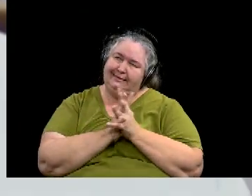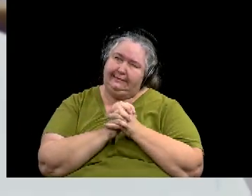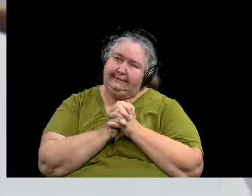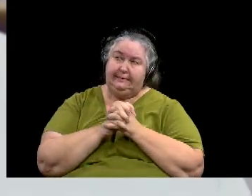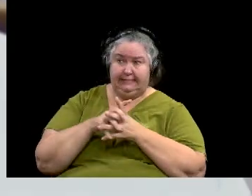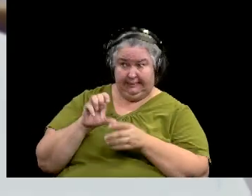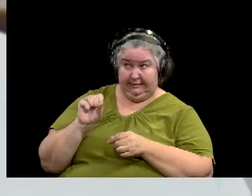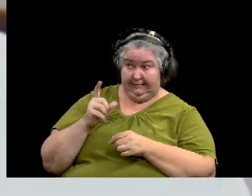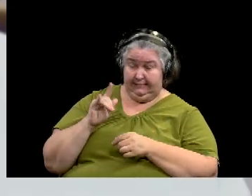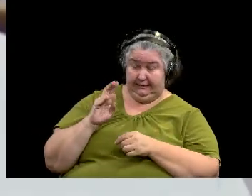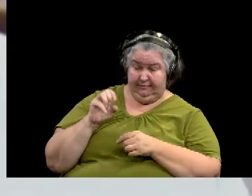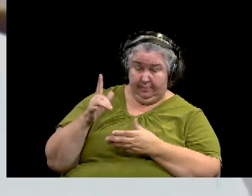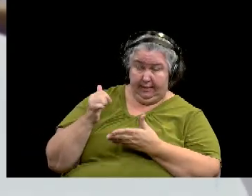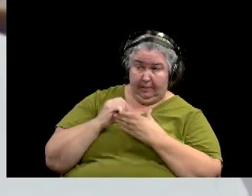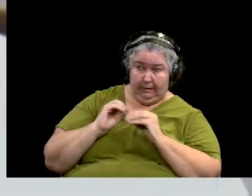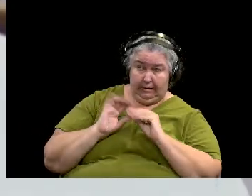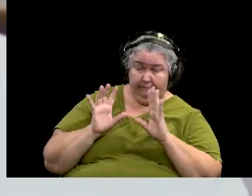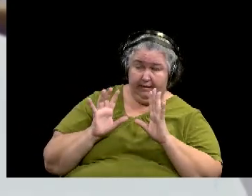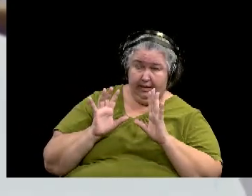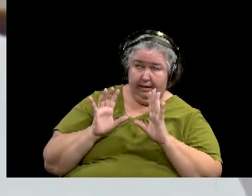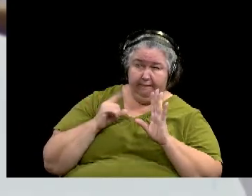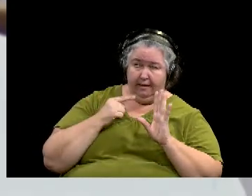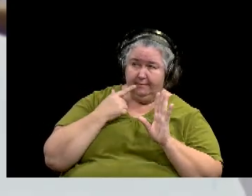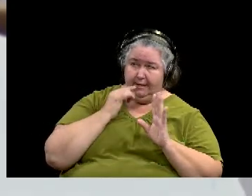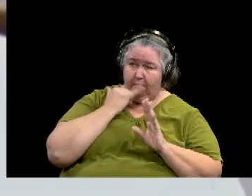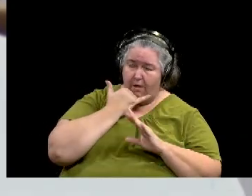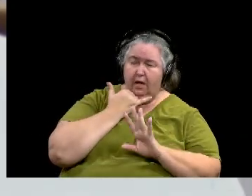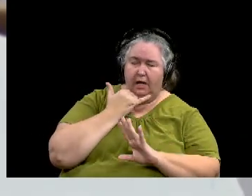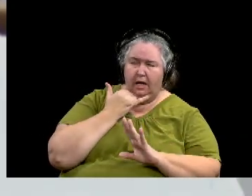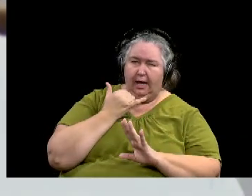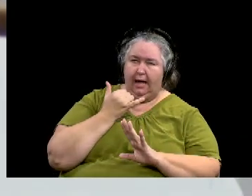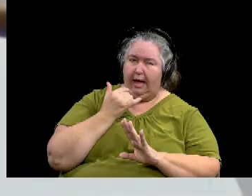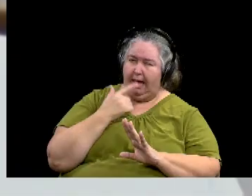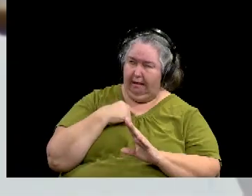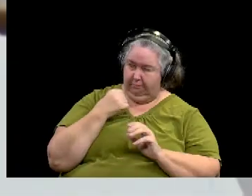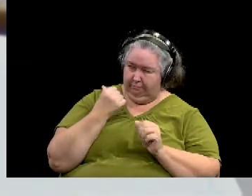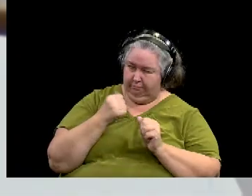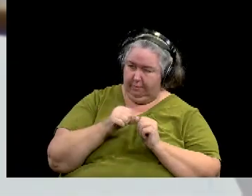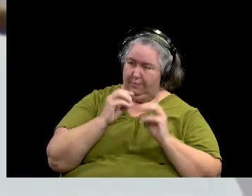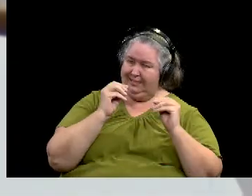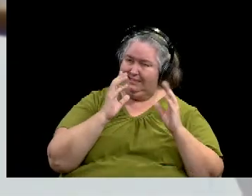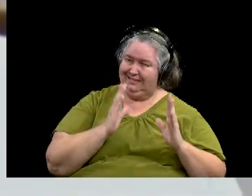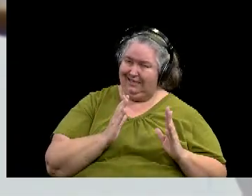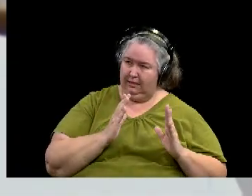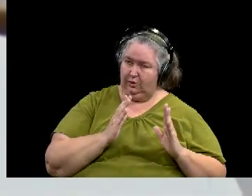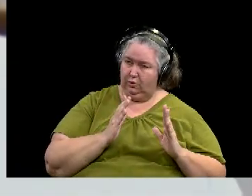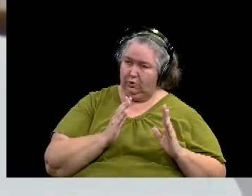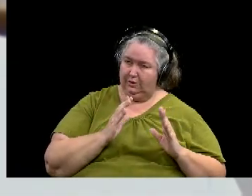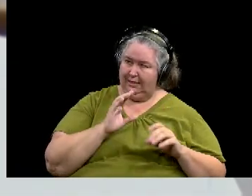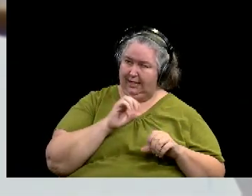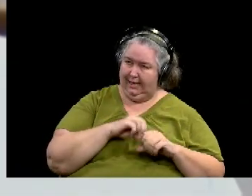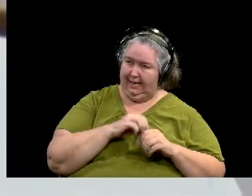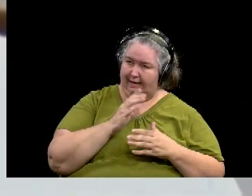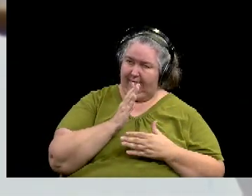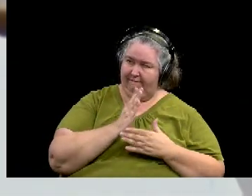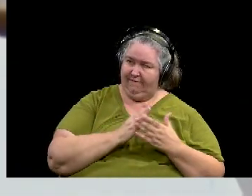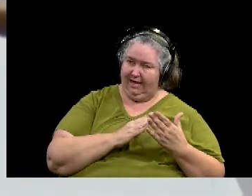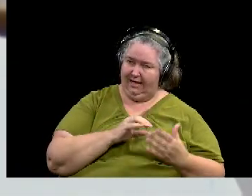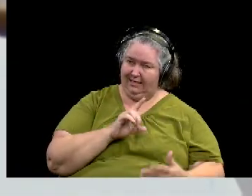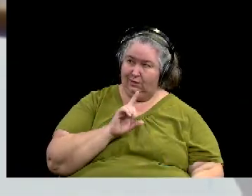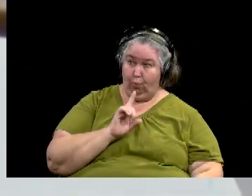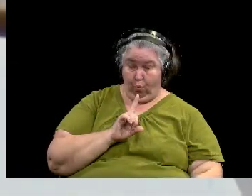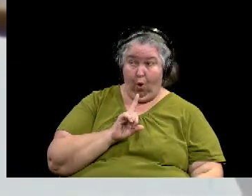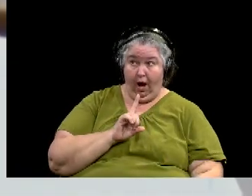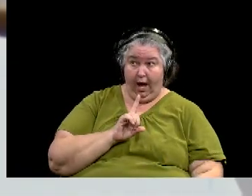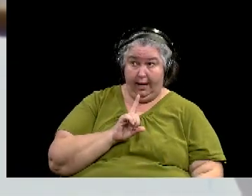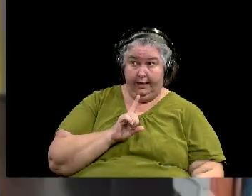this incorrectly, but teachers are in phase 1, is that right? Educators are in phase 1B,